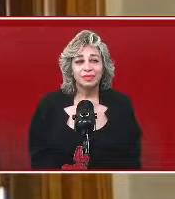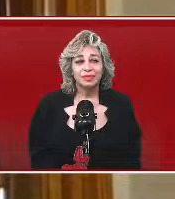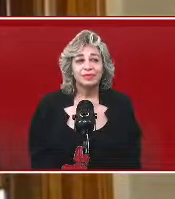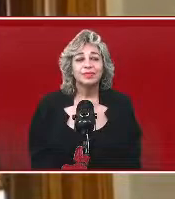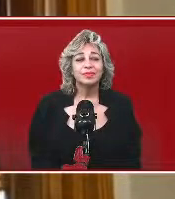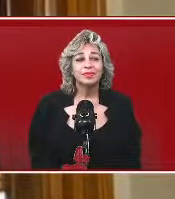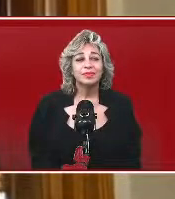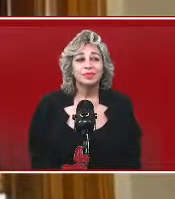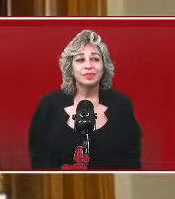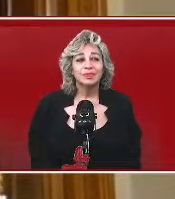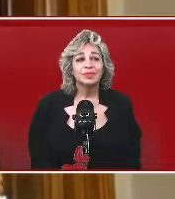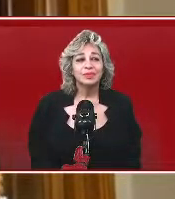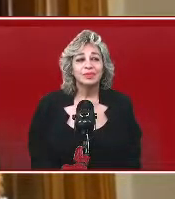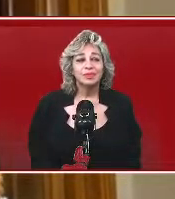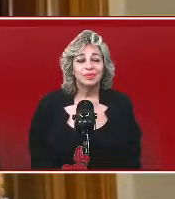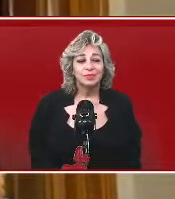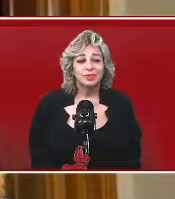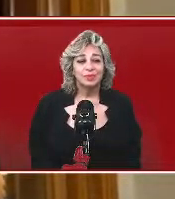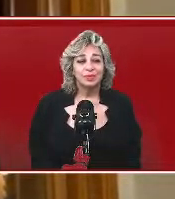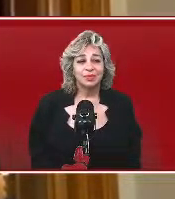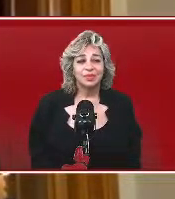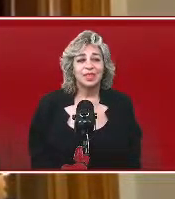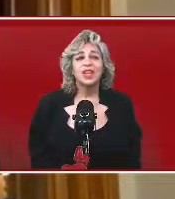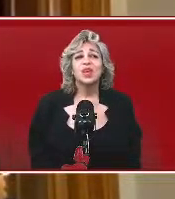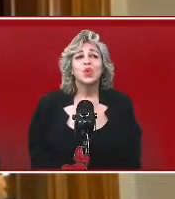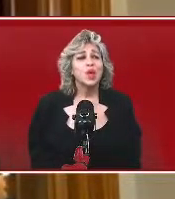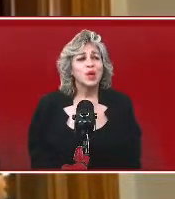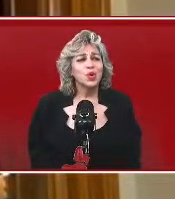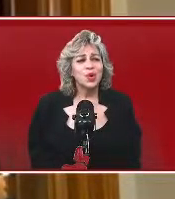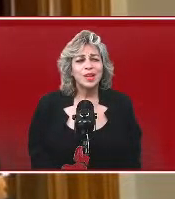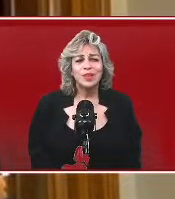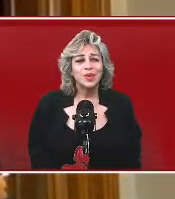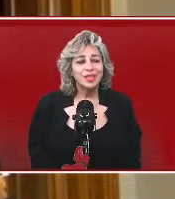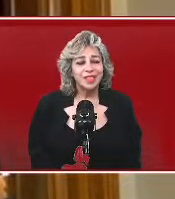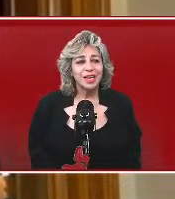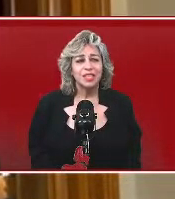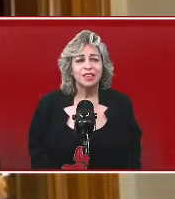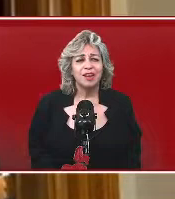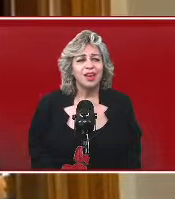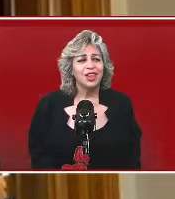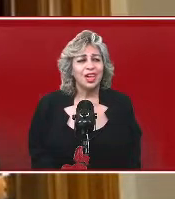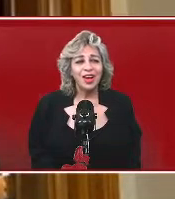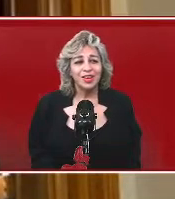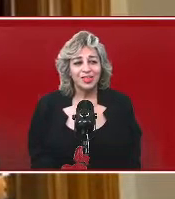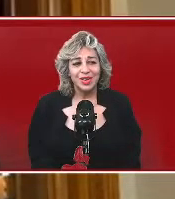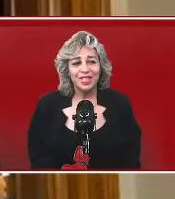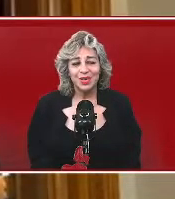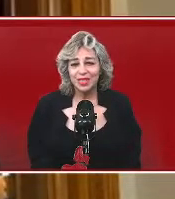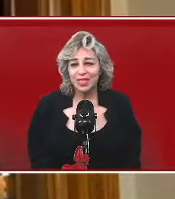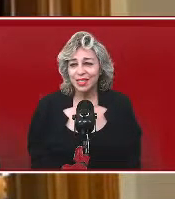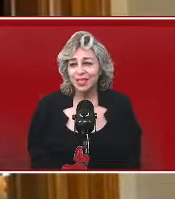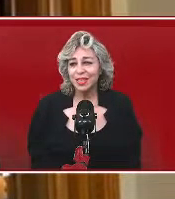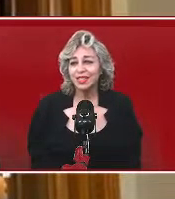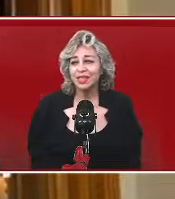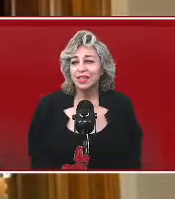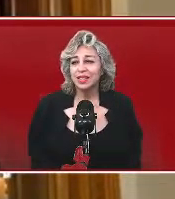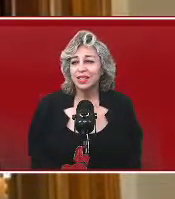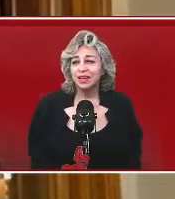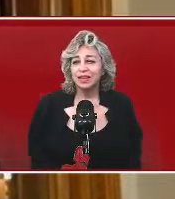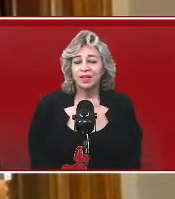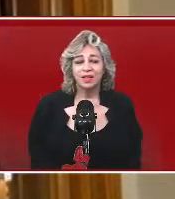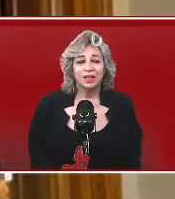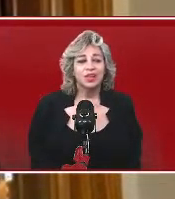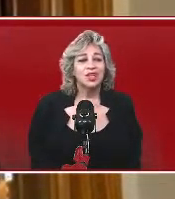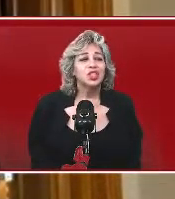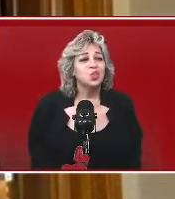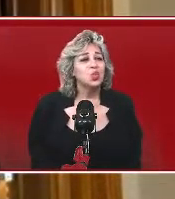Vamos a inyectar muchos recursos. We are going to inject a lot of resources. Para reactivar